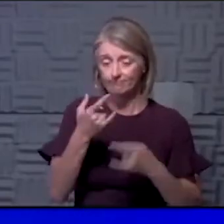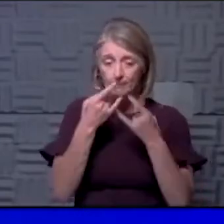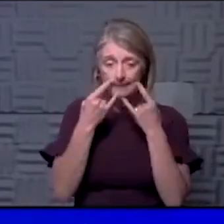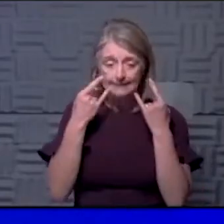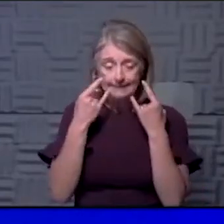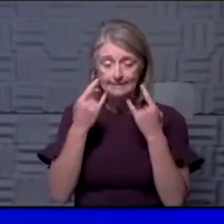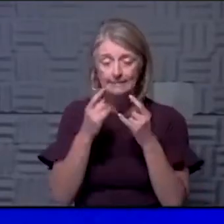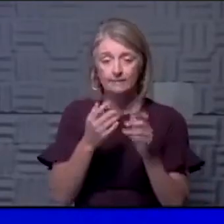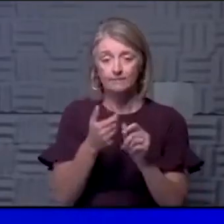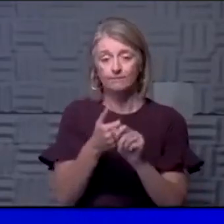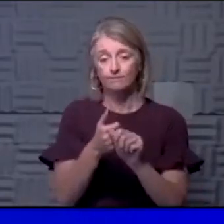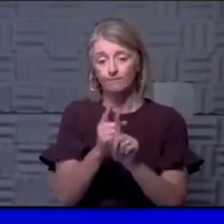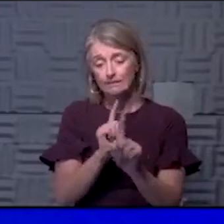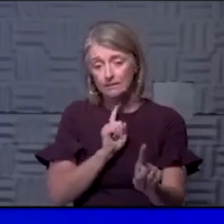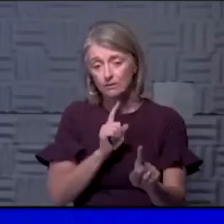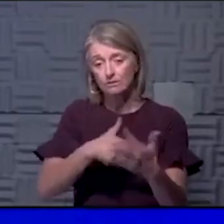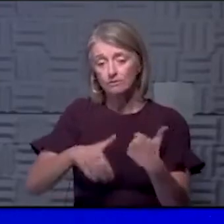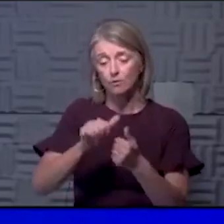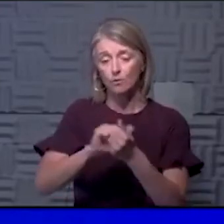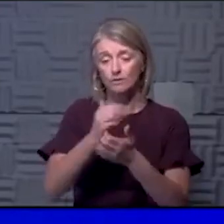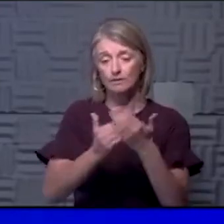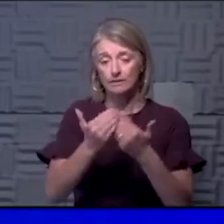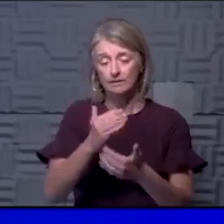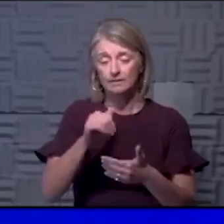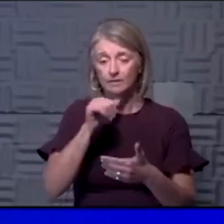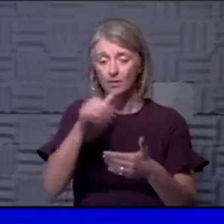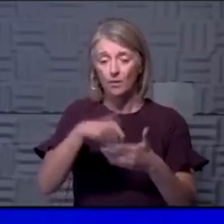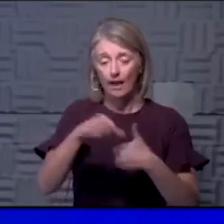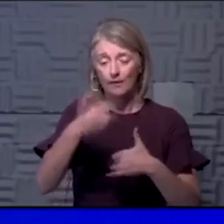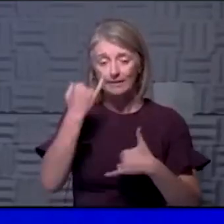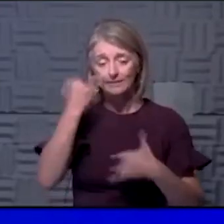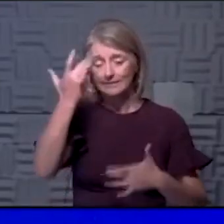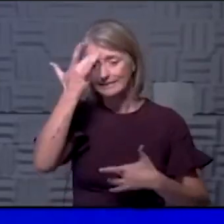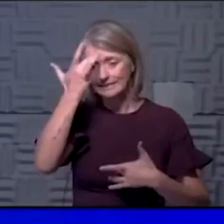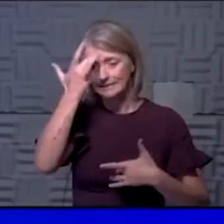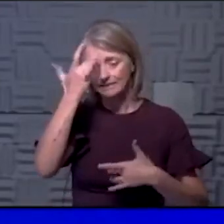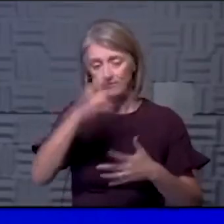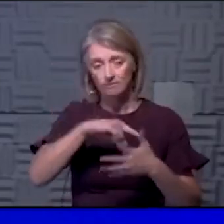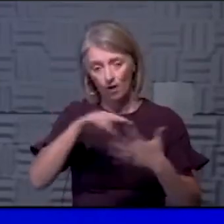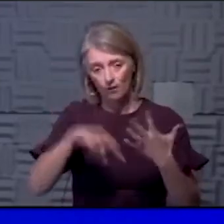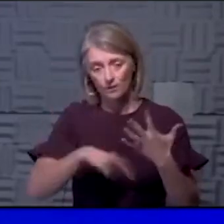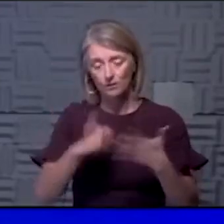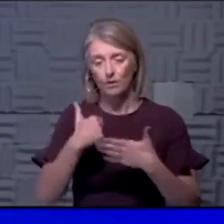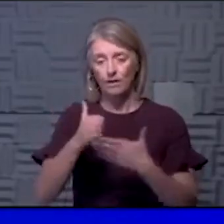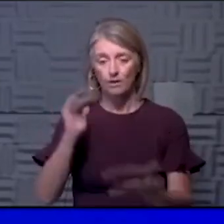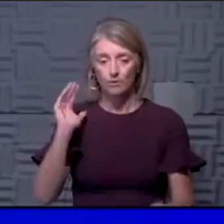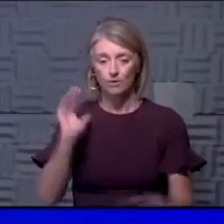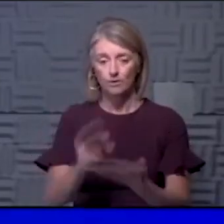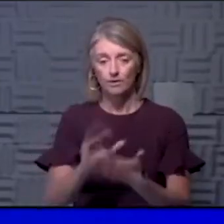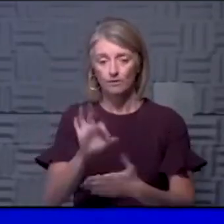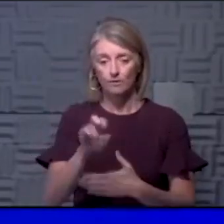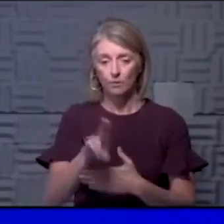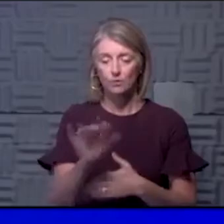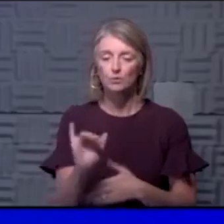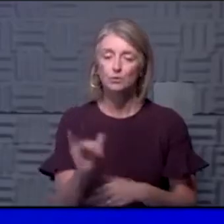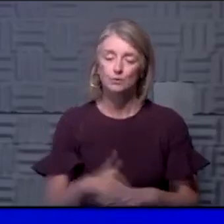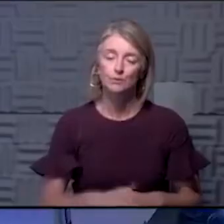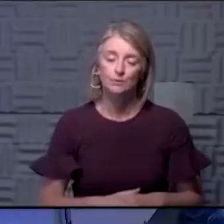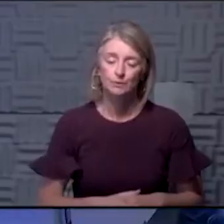masking, physical distancing, washing your hands, not going out if you're ill. That all of that stuff will help to reduce influenza rates as